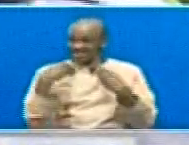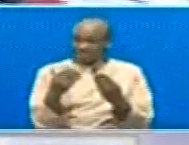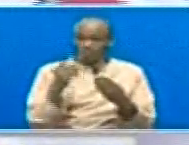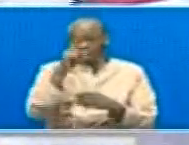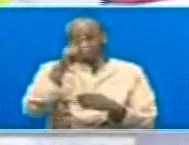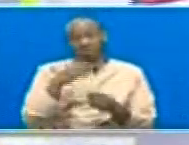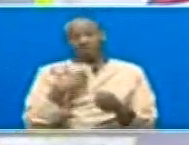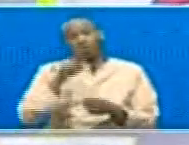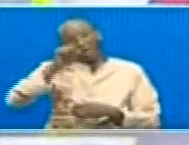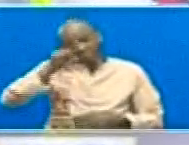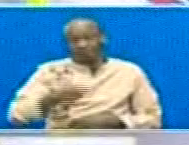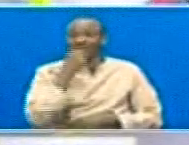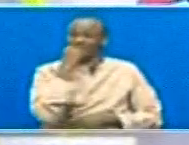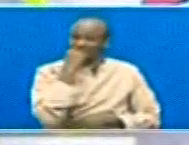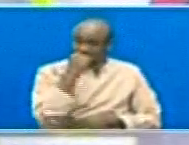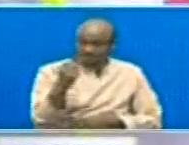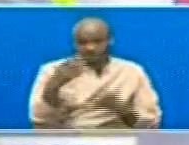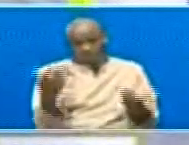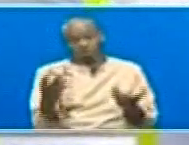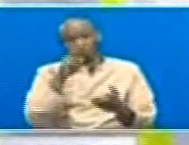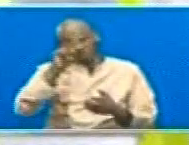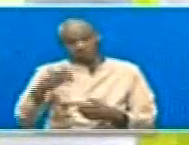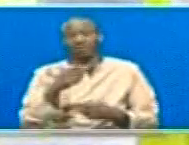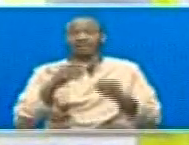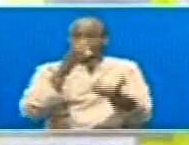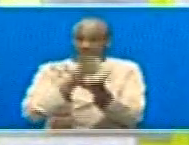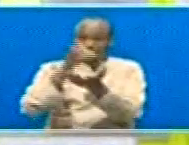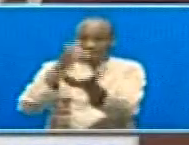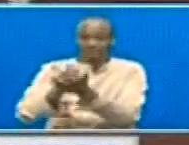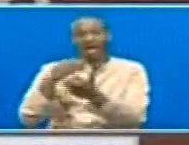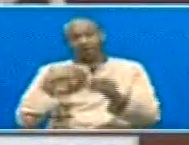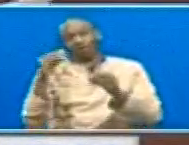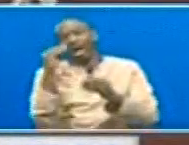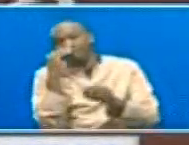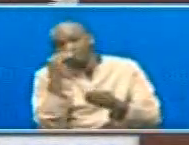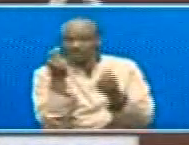around 1,500 or 2,000 cups and some snacks.